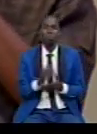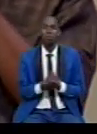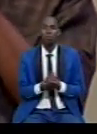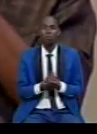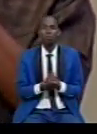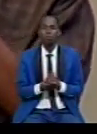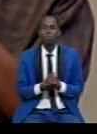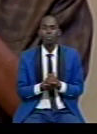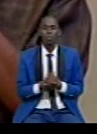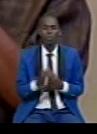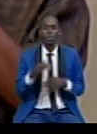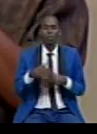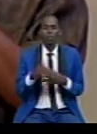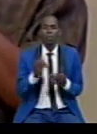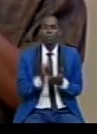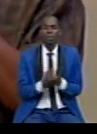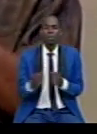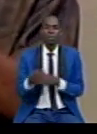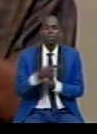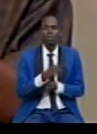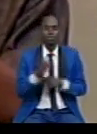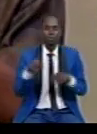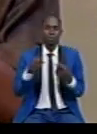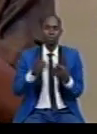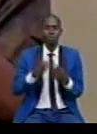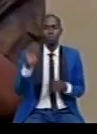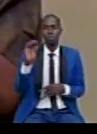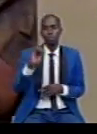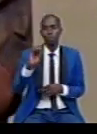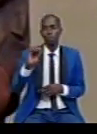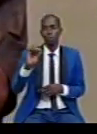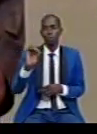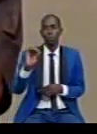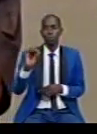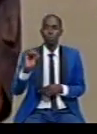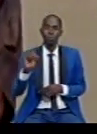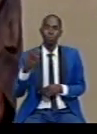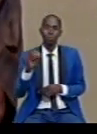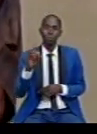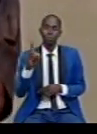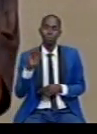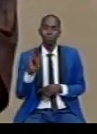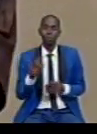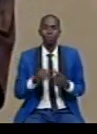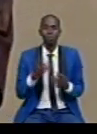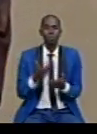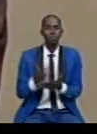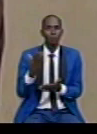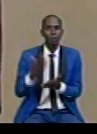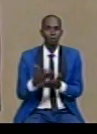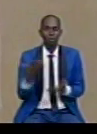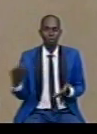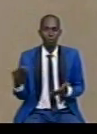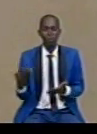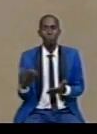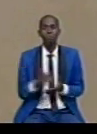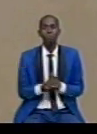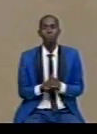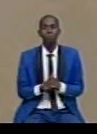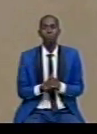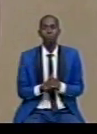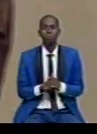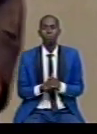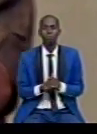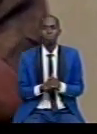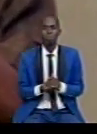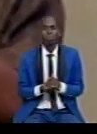power night on that day, I went to Shodi to go and buy a part, because I did electrical work. Over there,